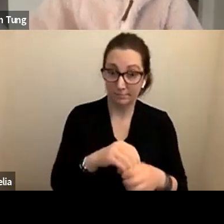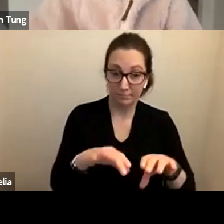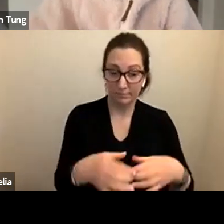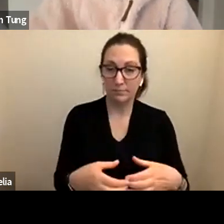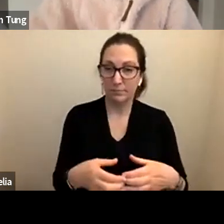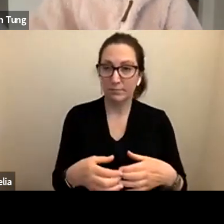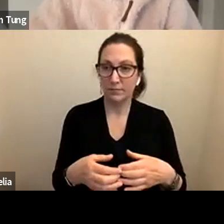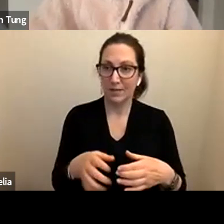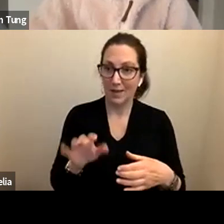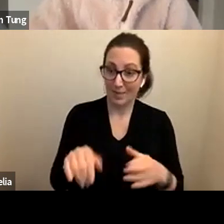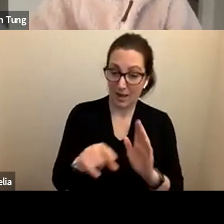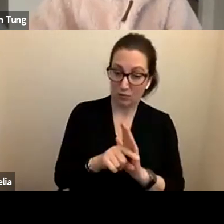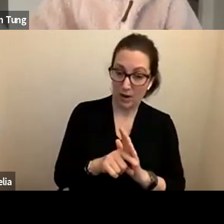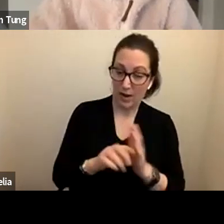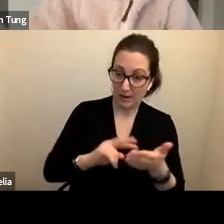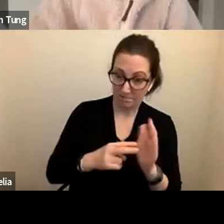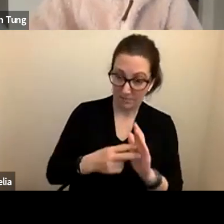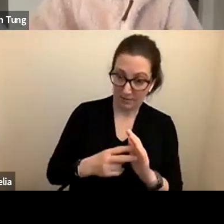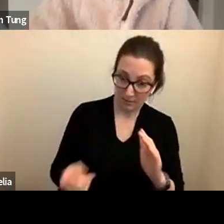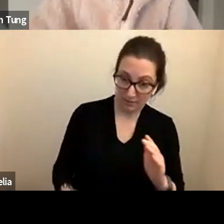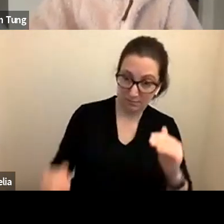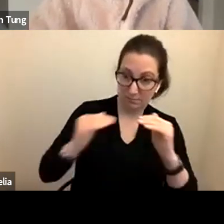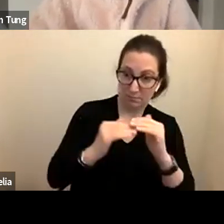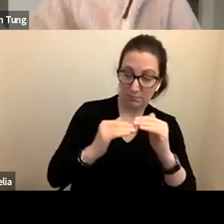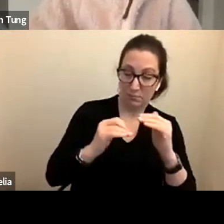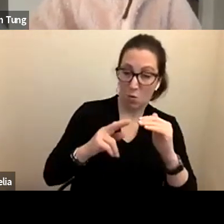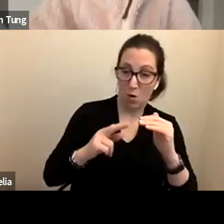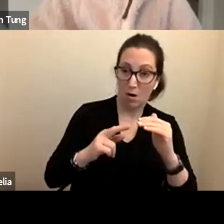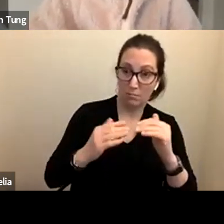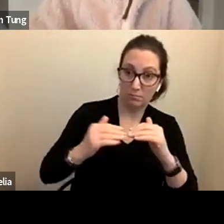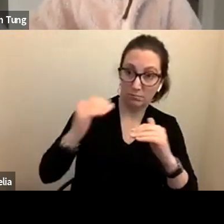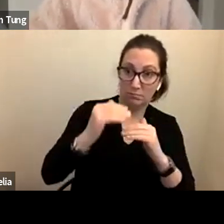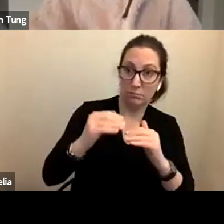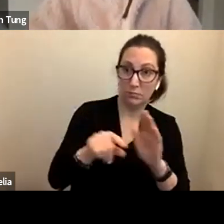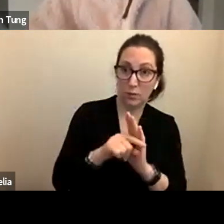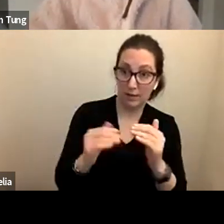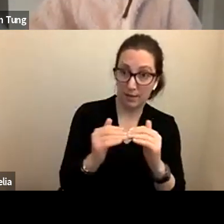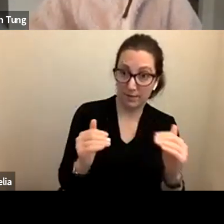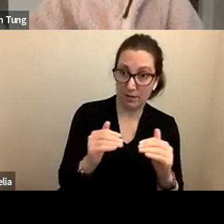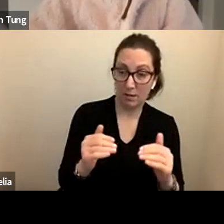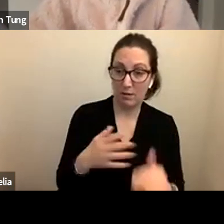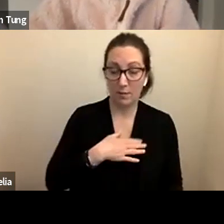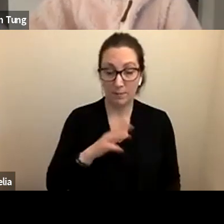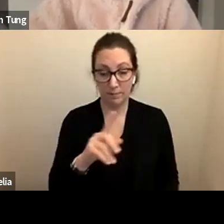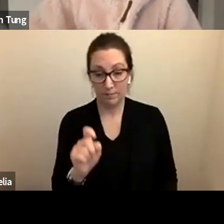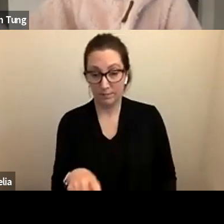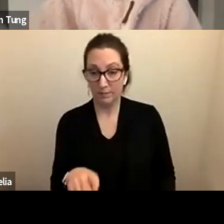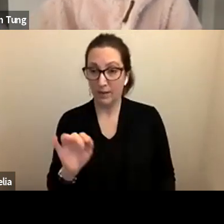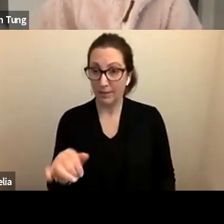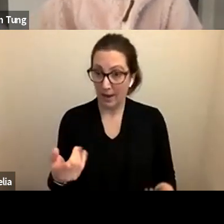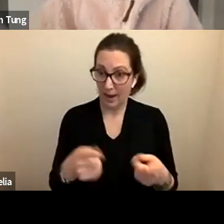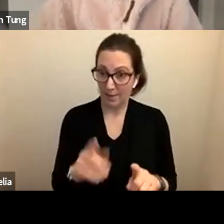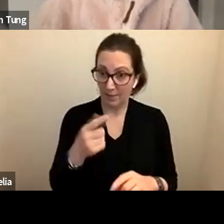that student being at or above grade level. So did that happen for all students who were in